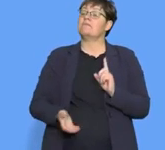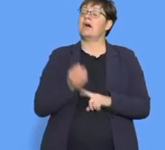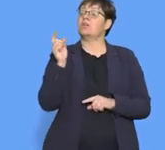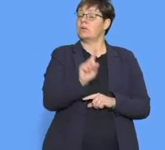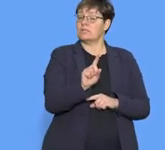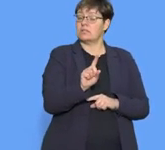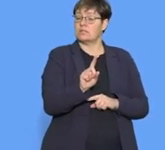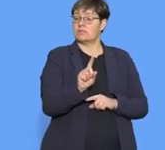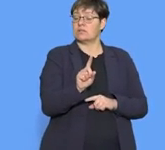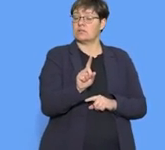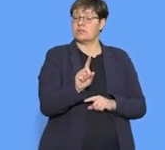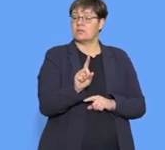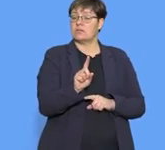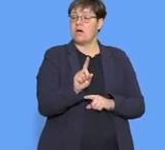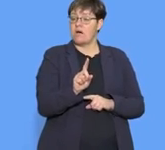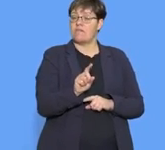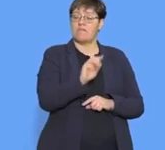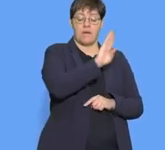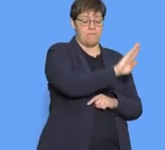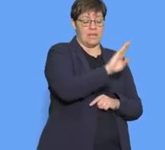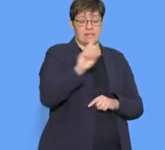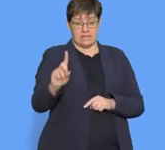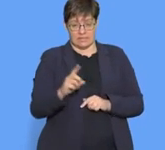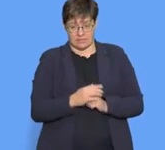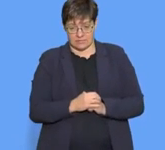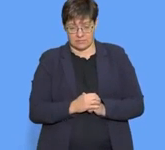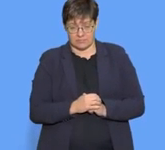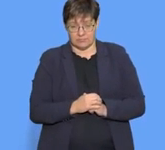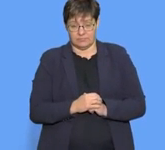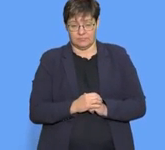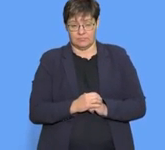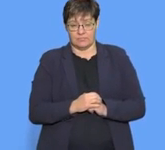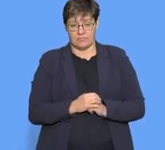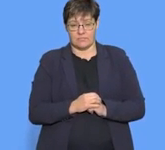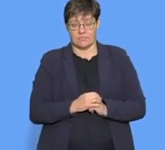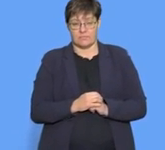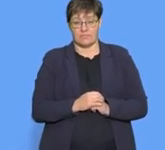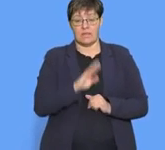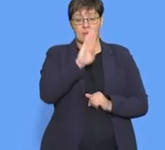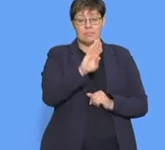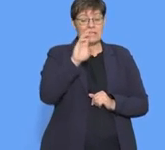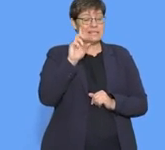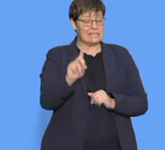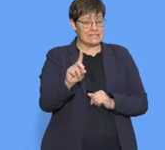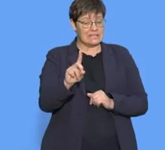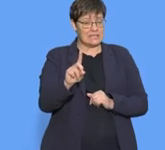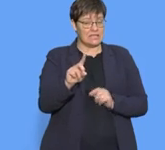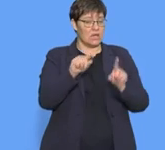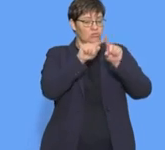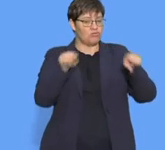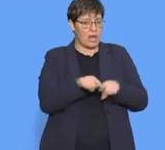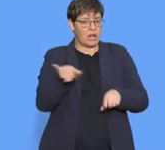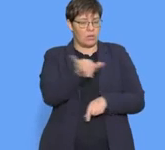to find is they want us to find the length of BD. Now, BD is in